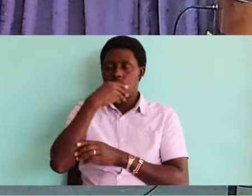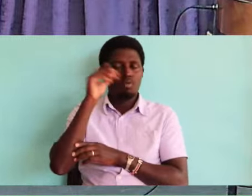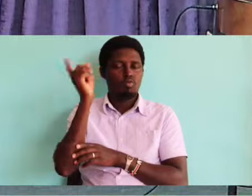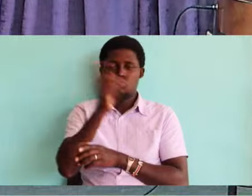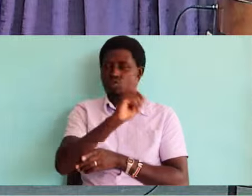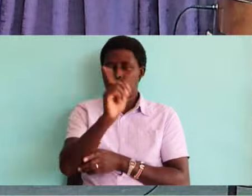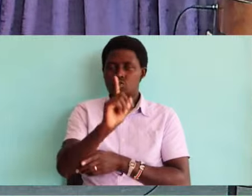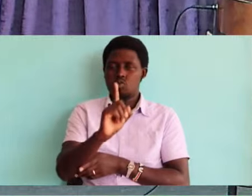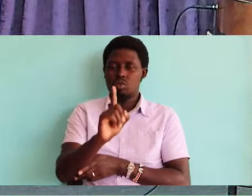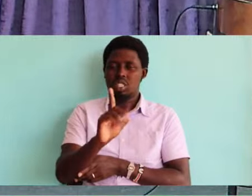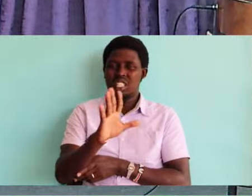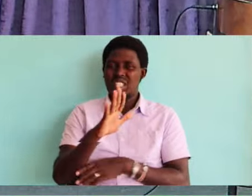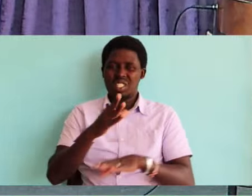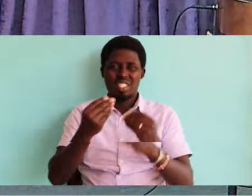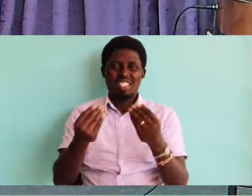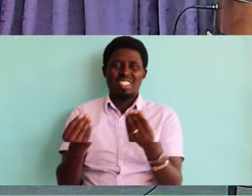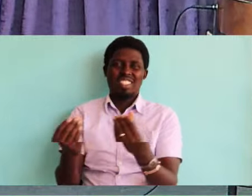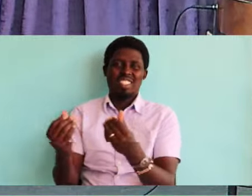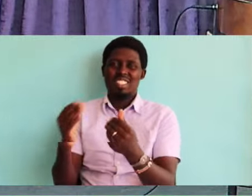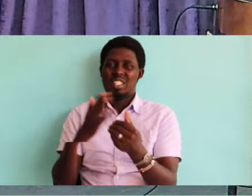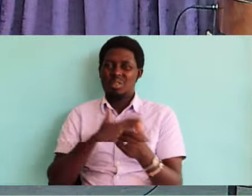It's easy to please men,